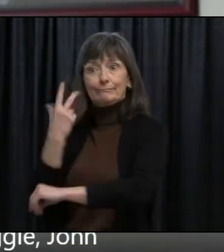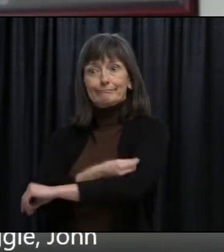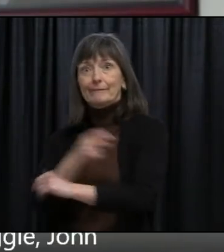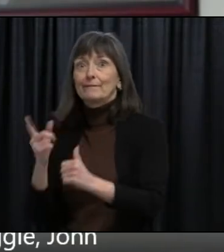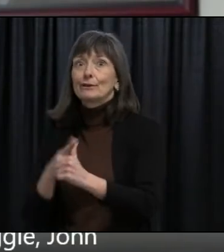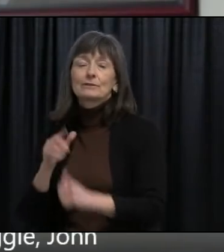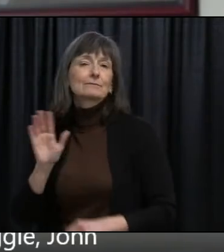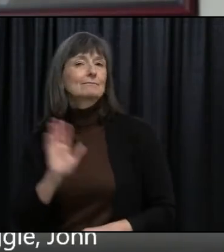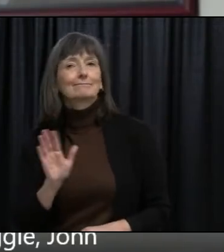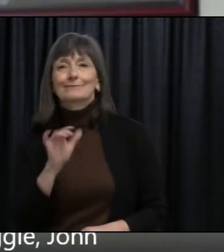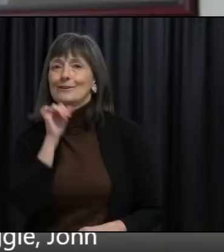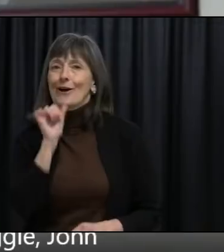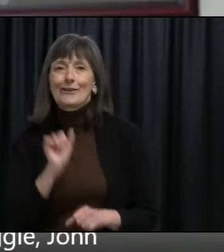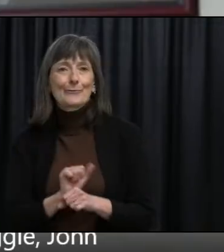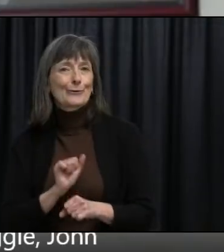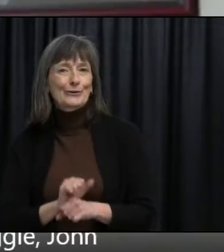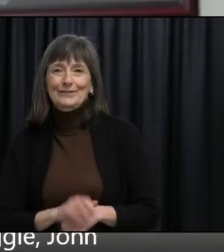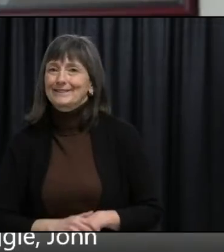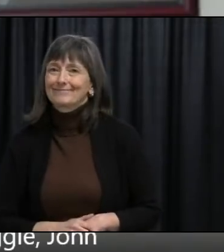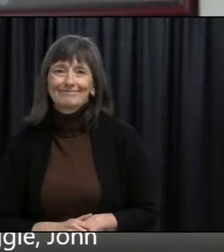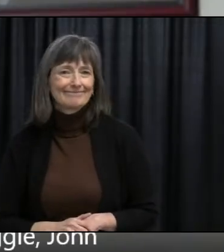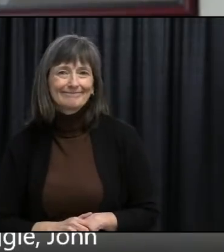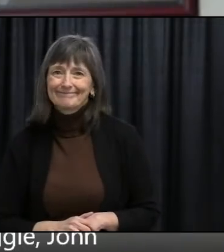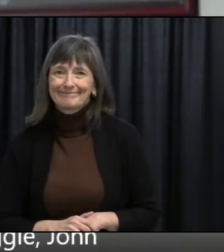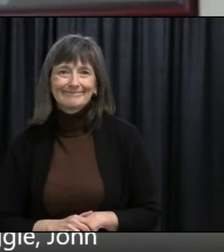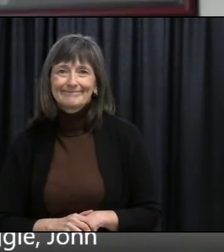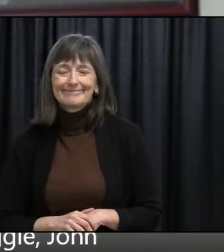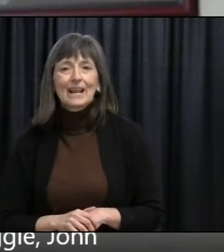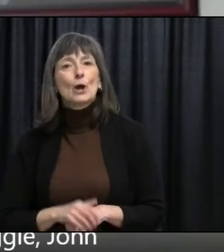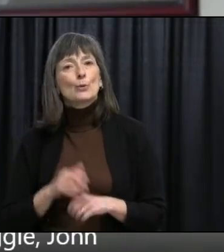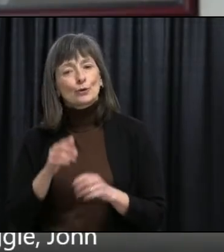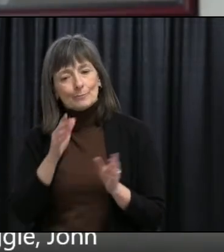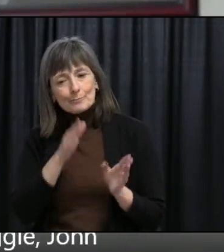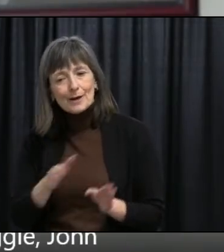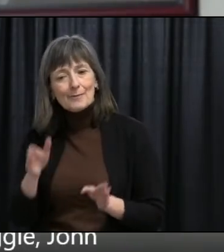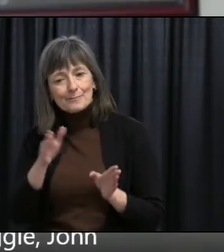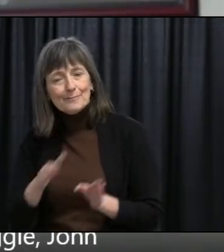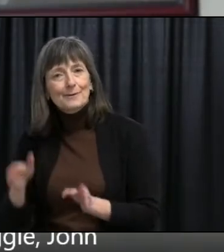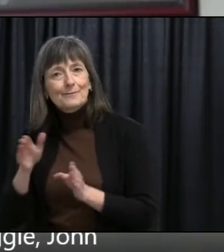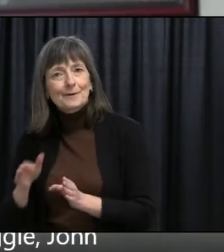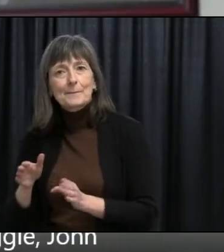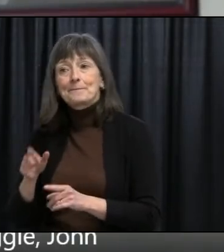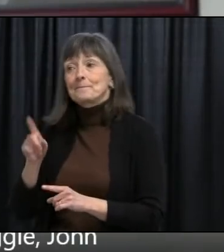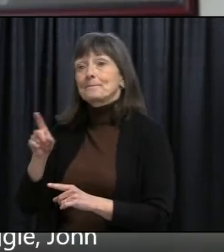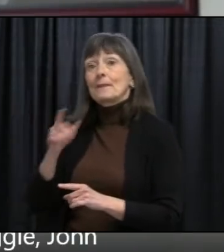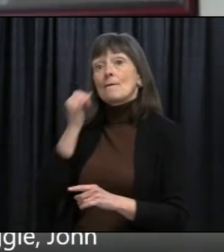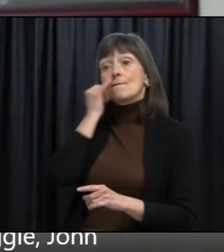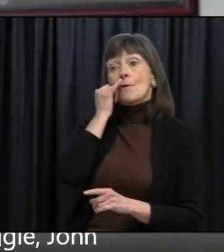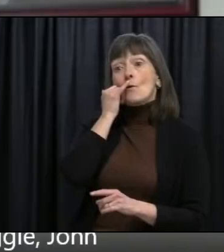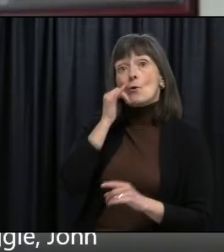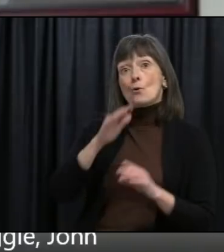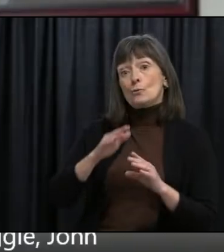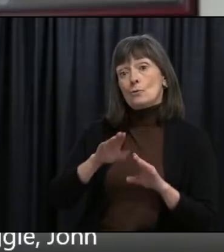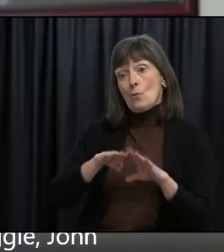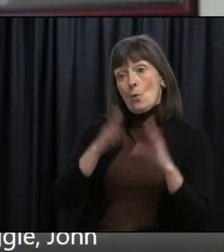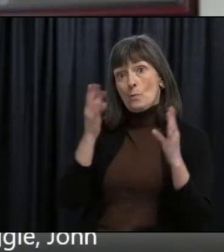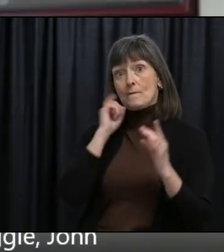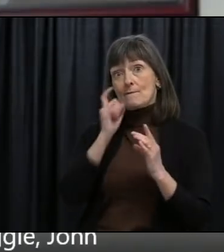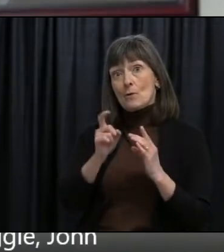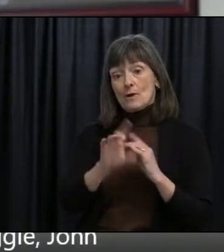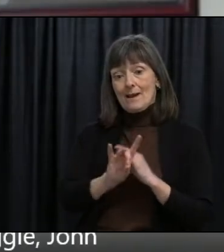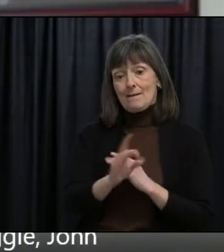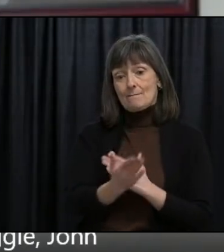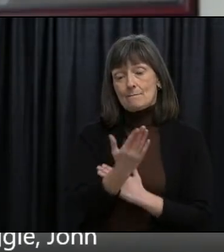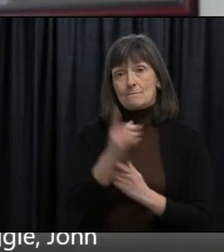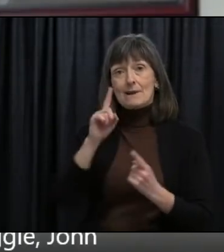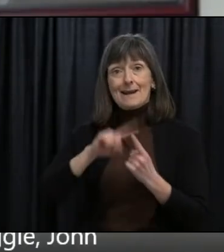else. We're trying to do it in a staged way. The lines will be open for 12 hours from 8 in the morning till 8 at night, but